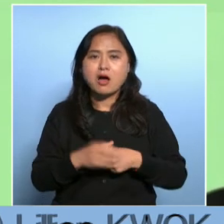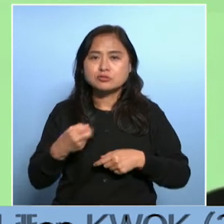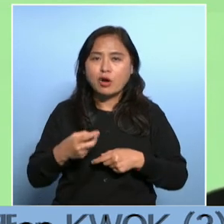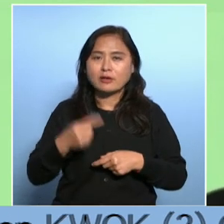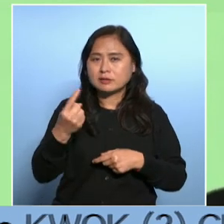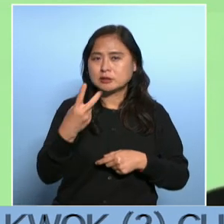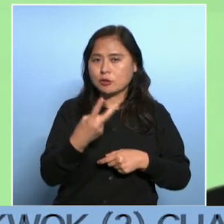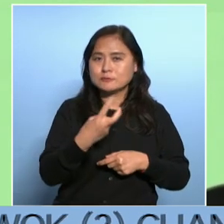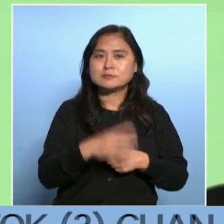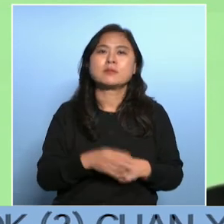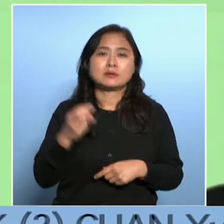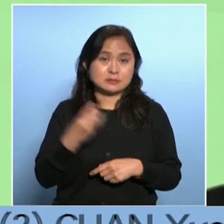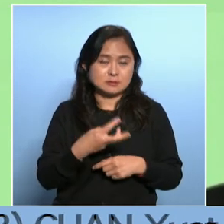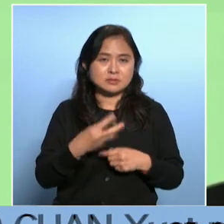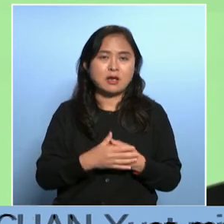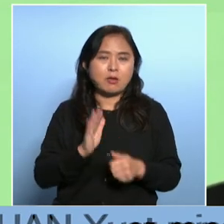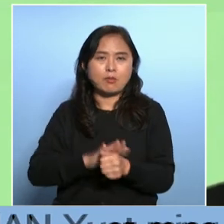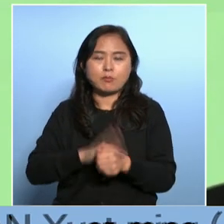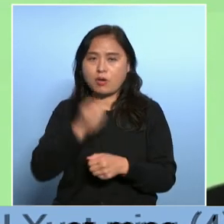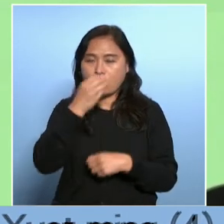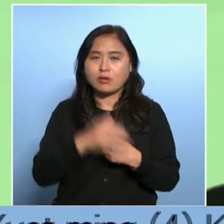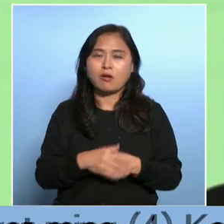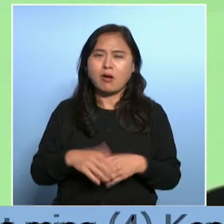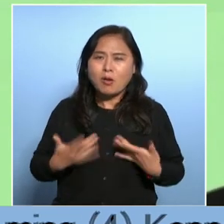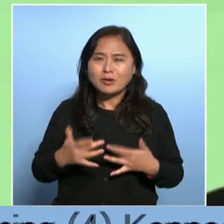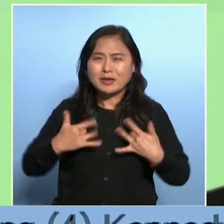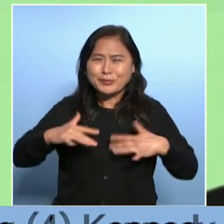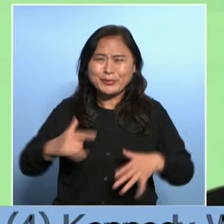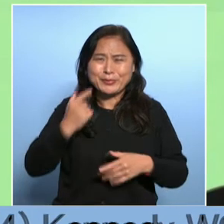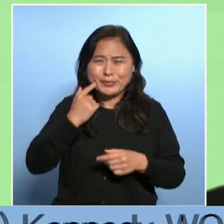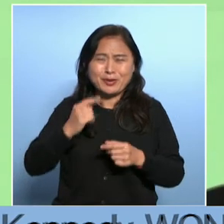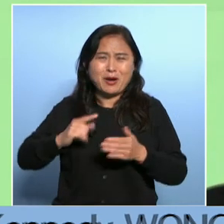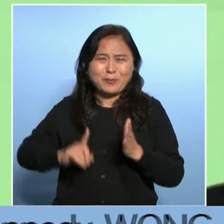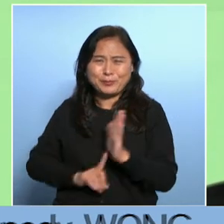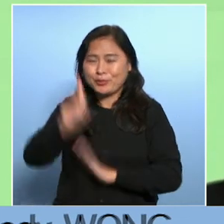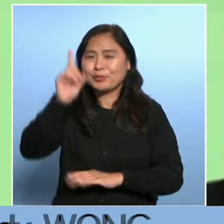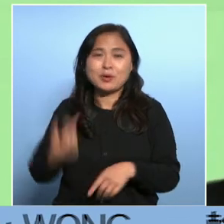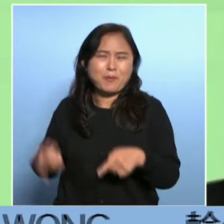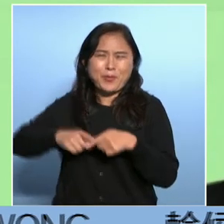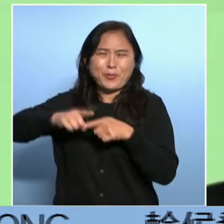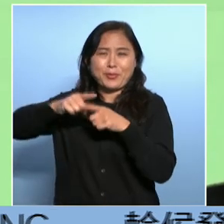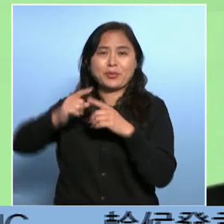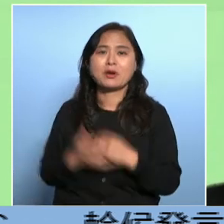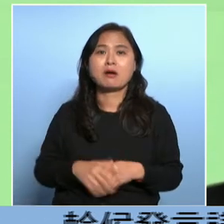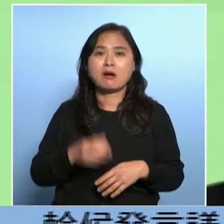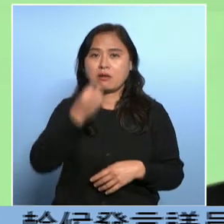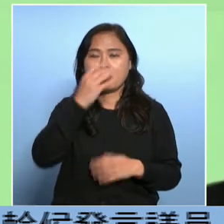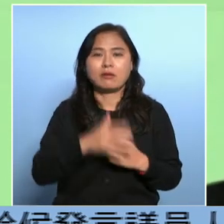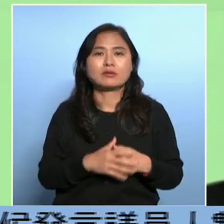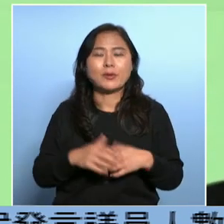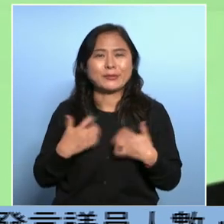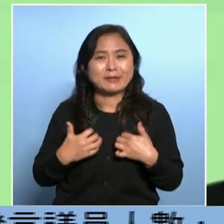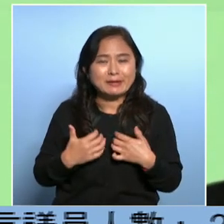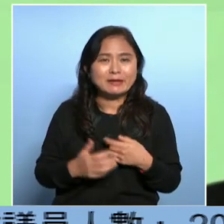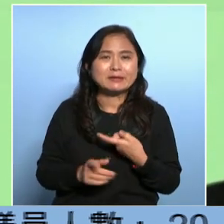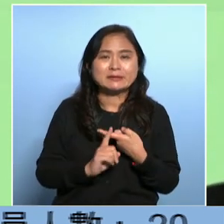implemented. And this time, the central government has once again offered a helping hand. The epidemic in Hong Kong